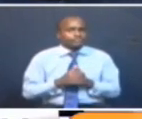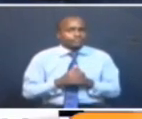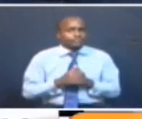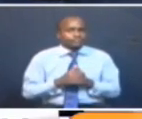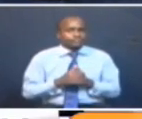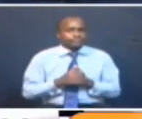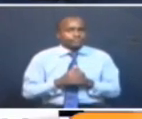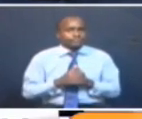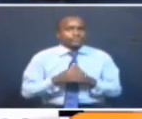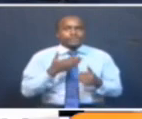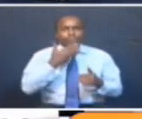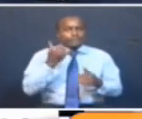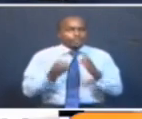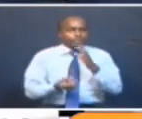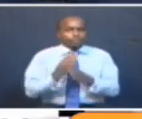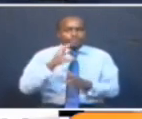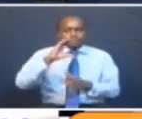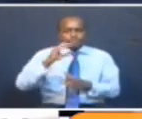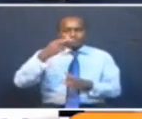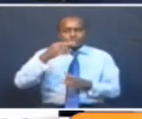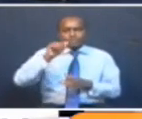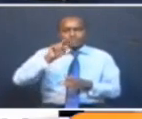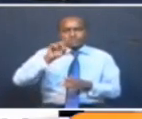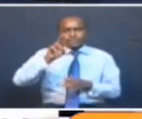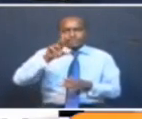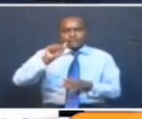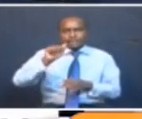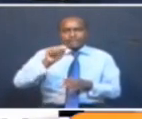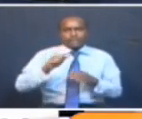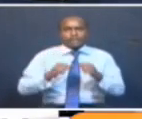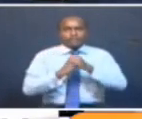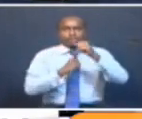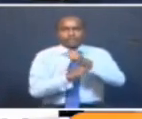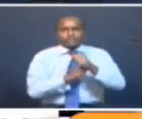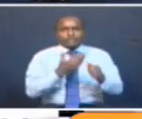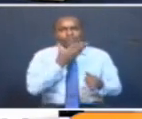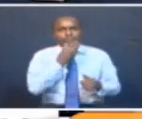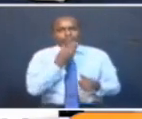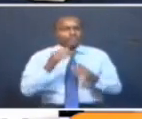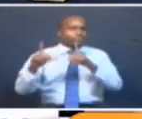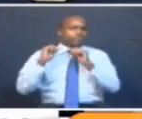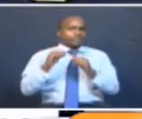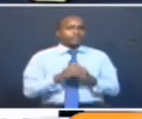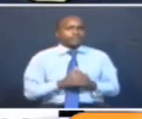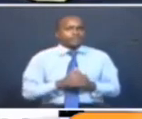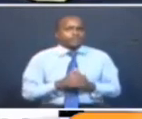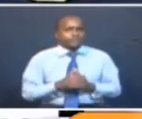a Chandaria Foundation? And my father looked at us and he just said that because I was a spokesman. I looked